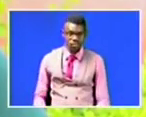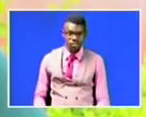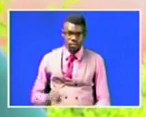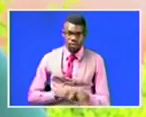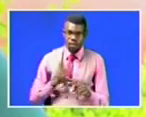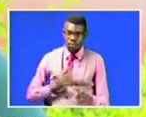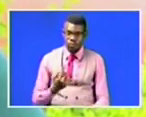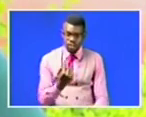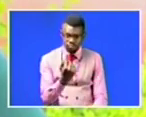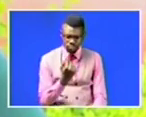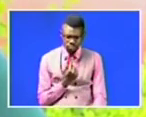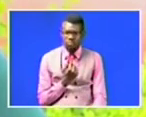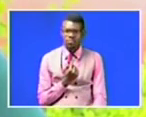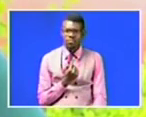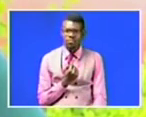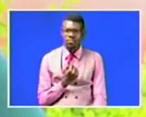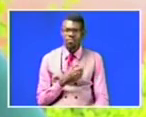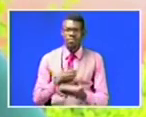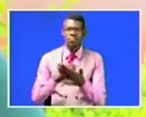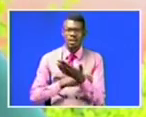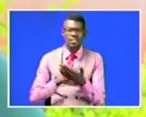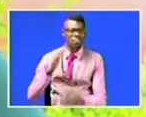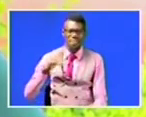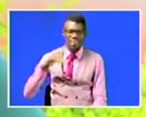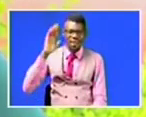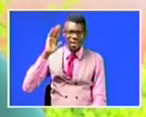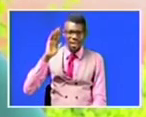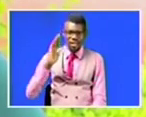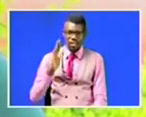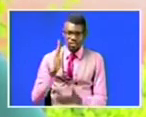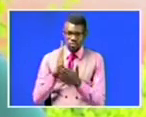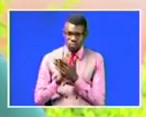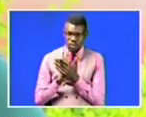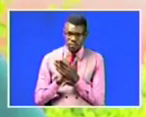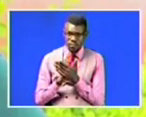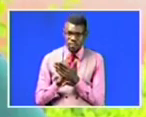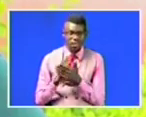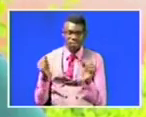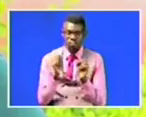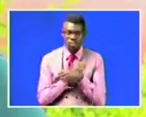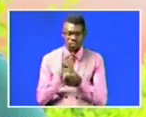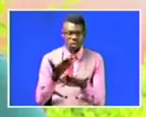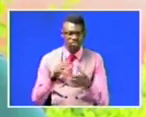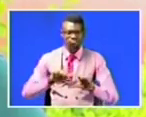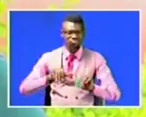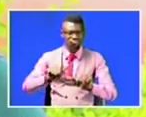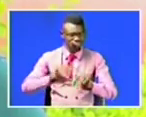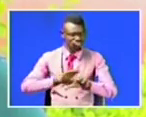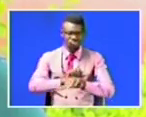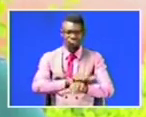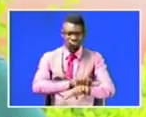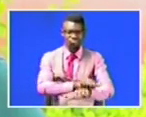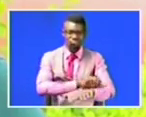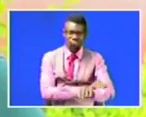comes in with an advanced cancer, you may find they are not eligible for chemotherapy, they are not eligible for